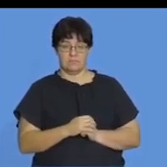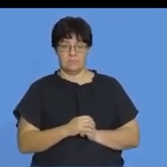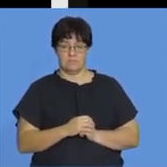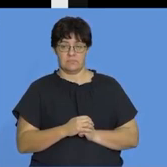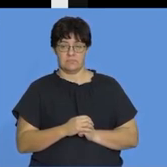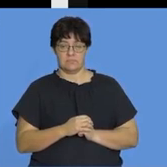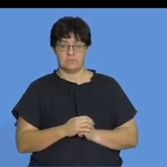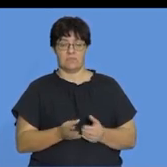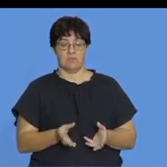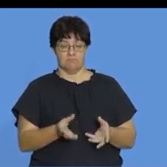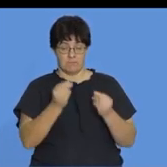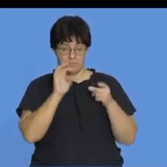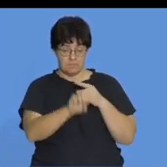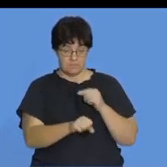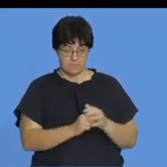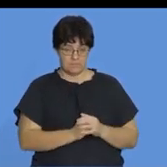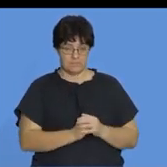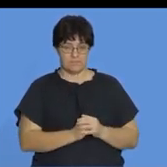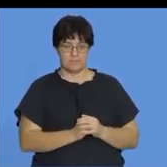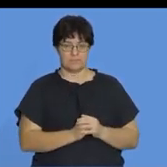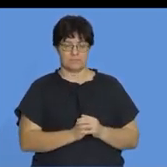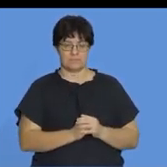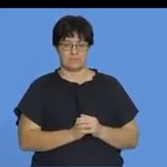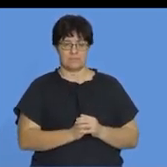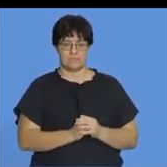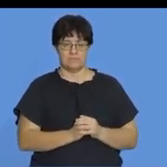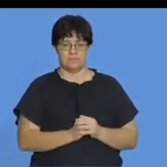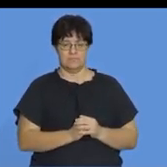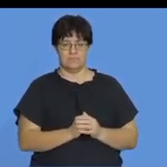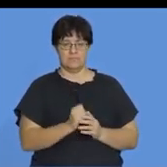can quickly determine that. So that's